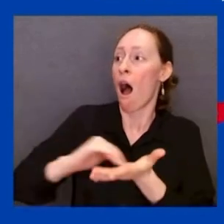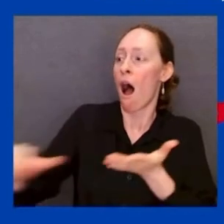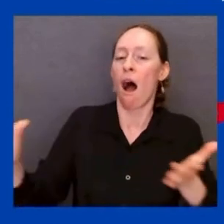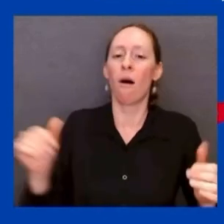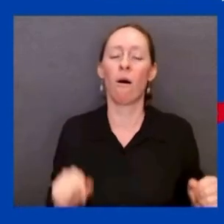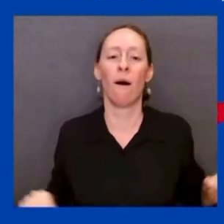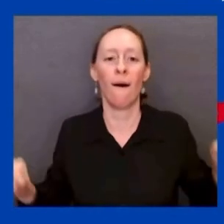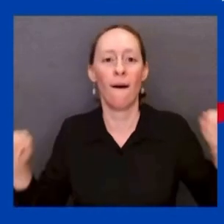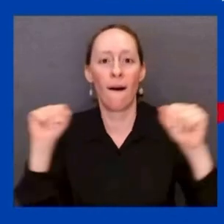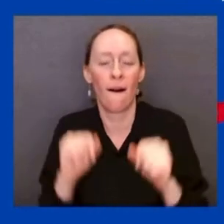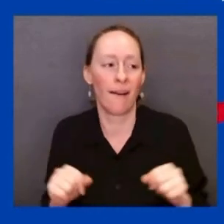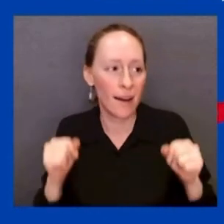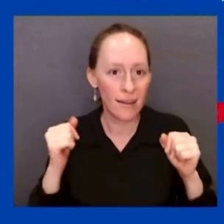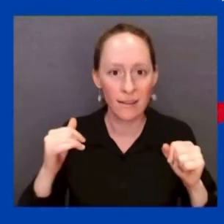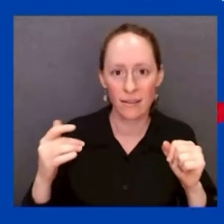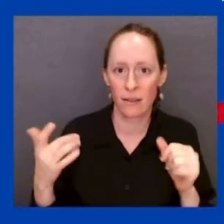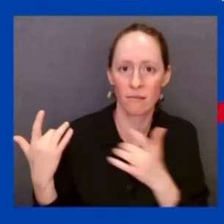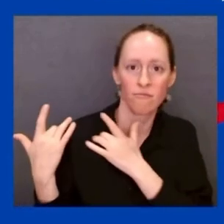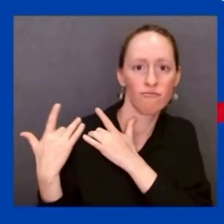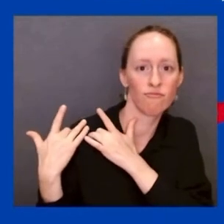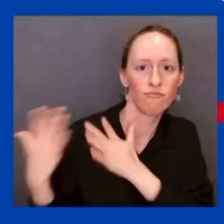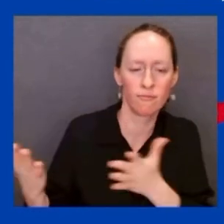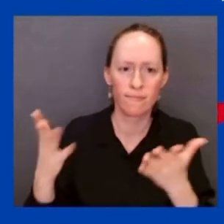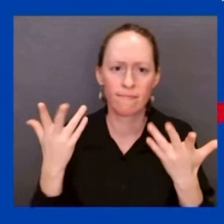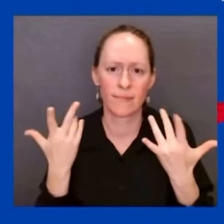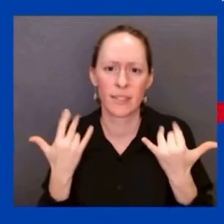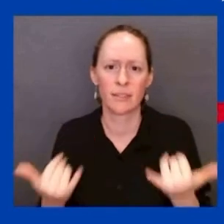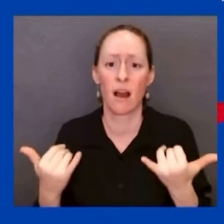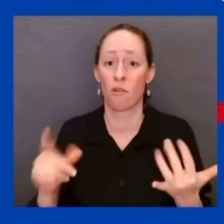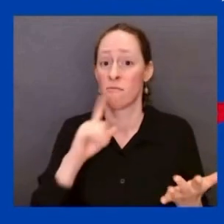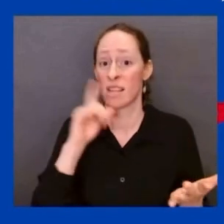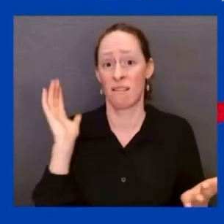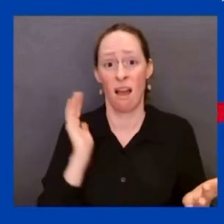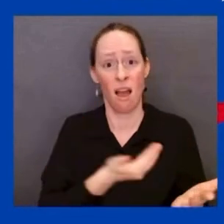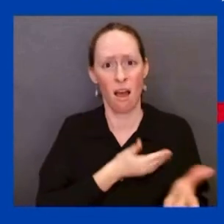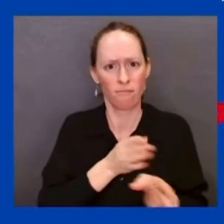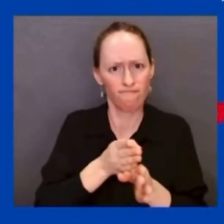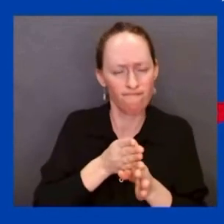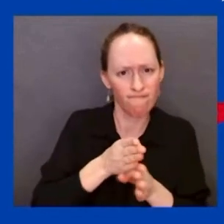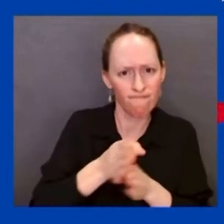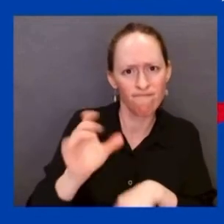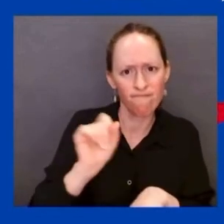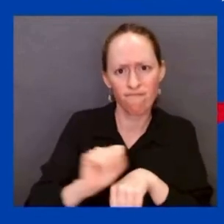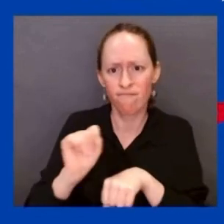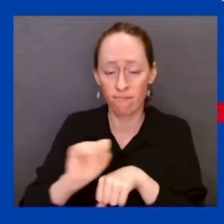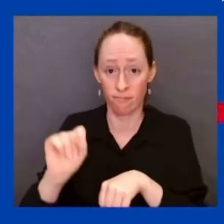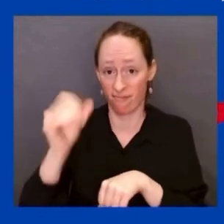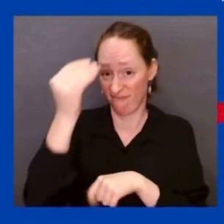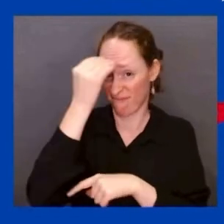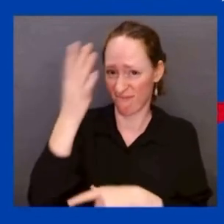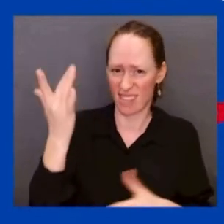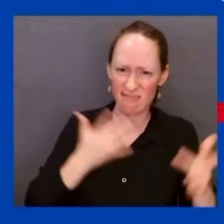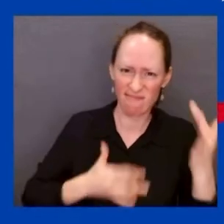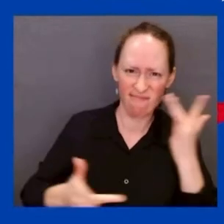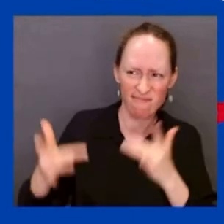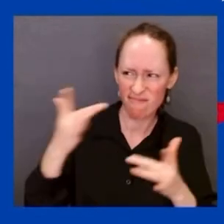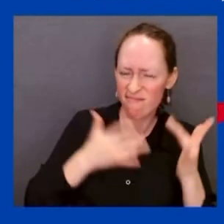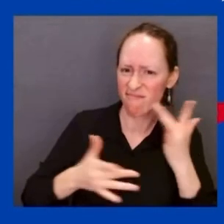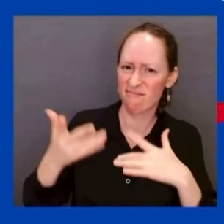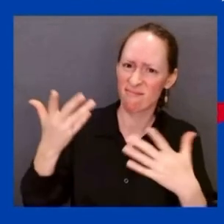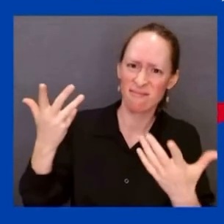severely underpaid, and to advance, we must continue our education, which is usually